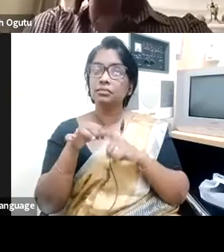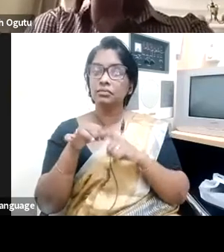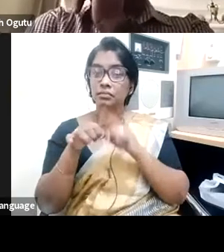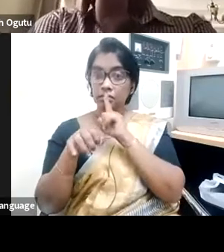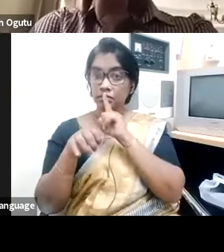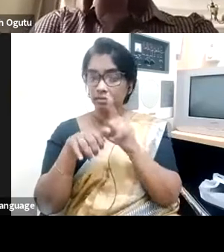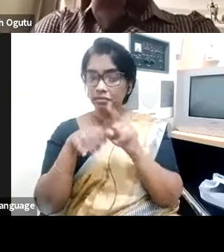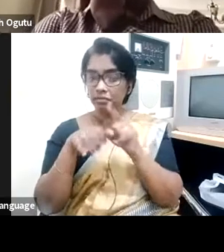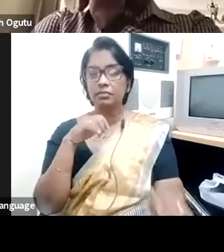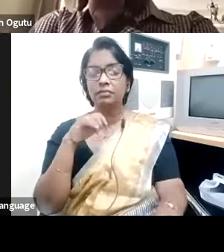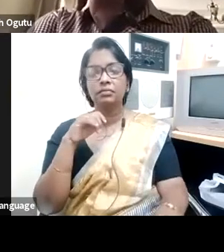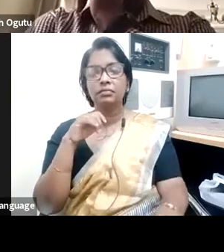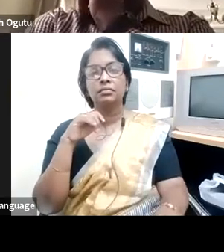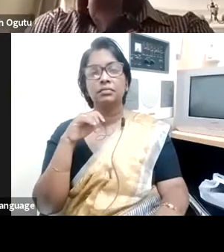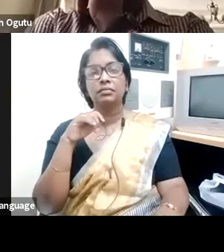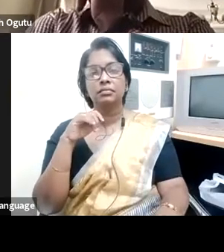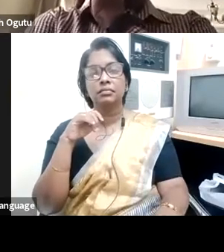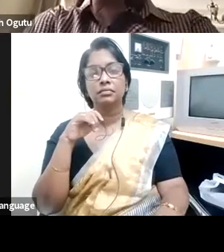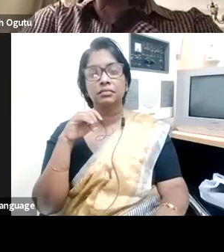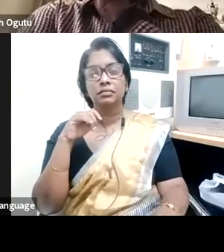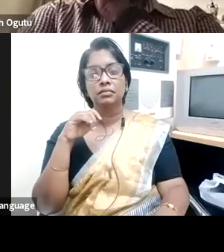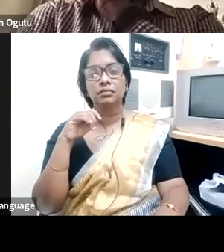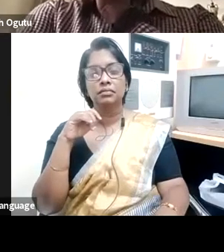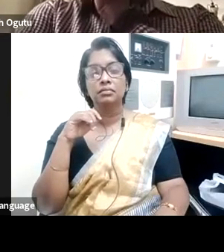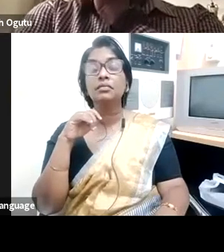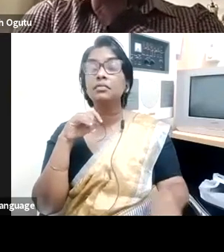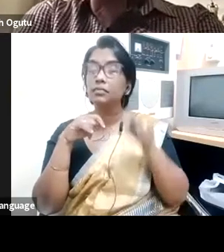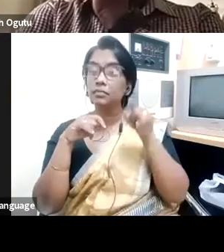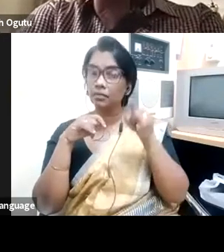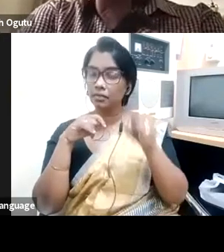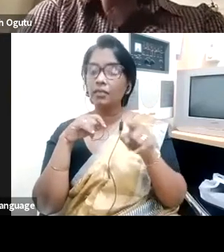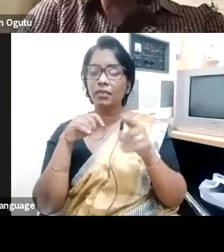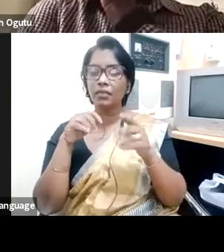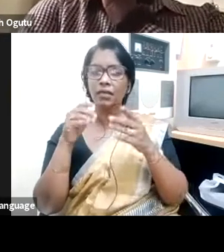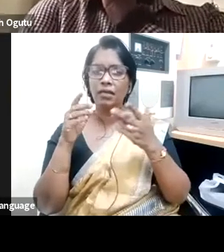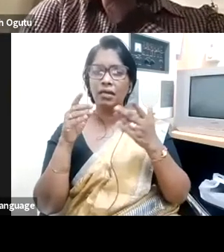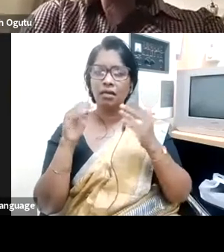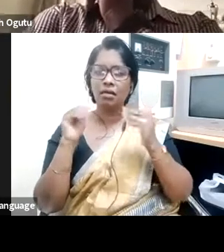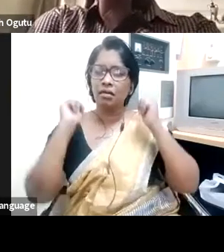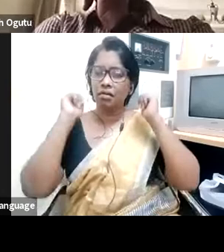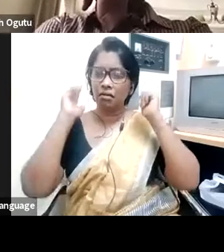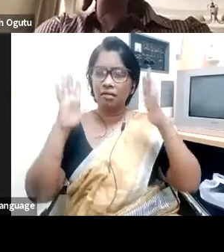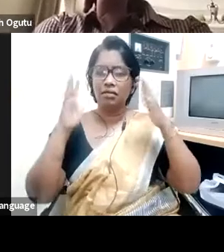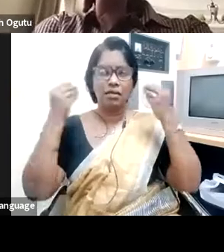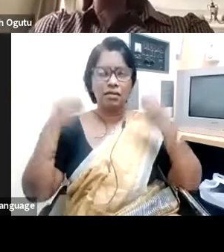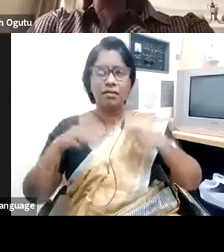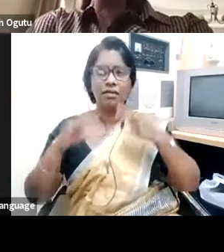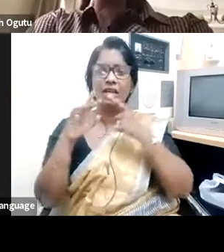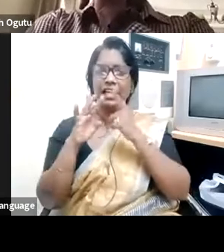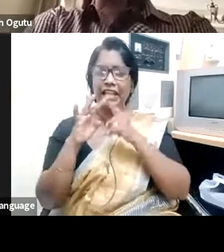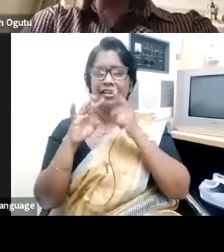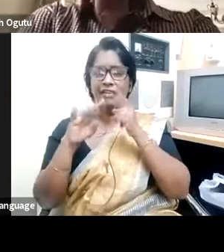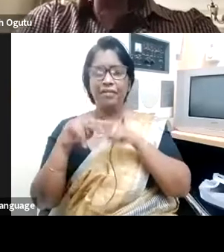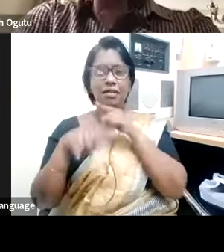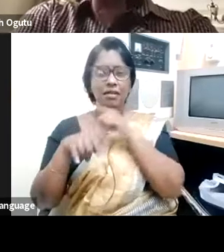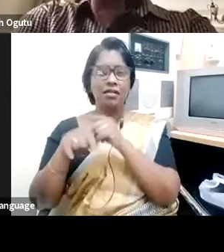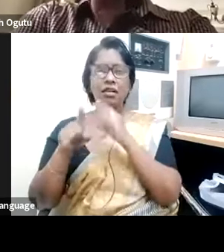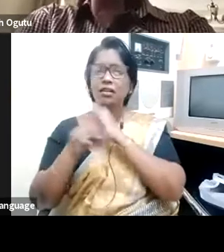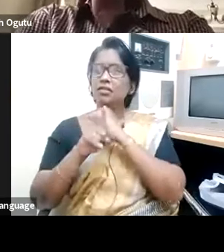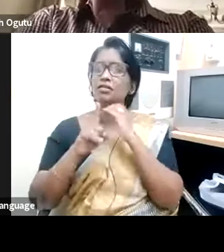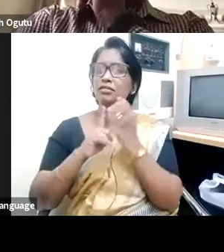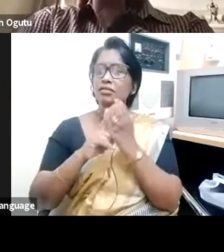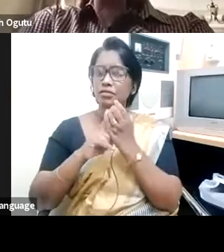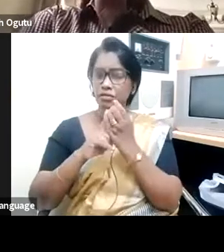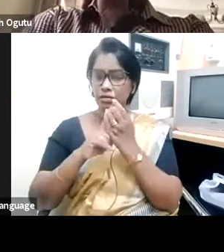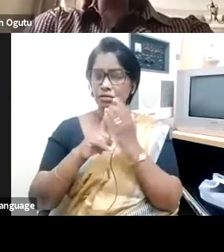on the failure point? Have you seen your experience or a culture point? You want to jump in here? And then perhaps I'll just